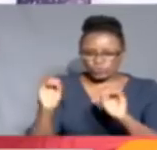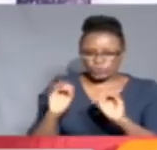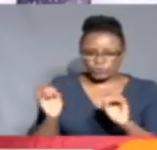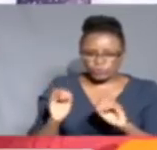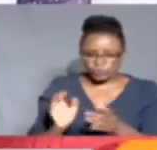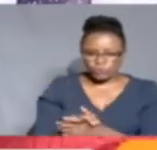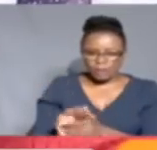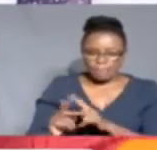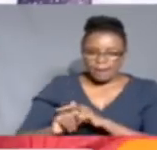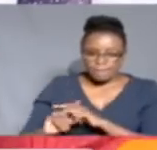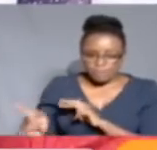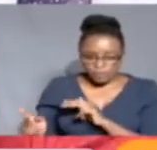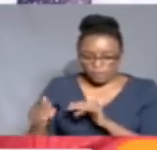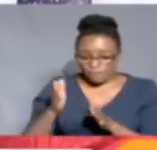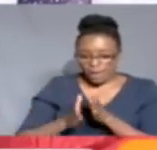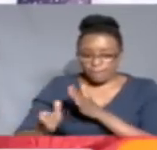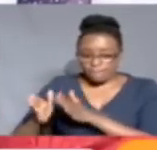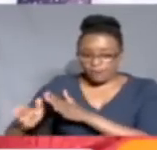escape